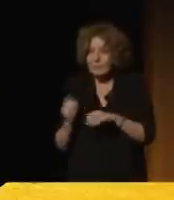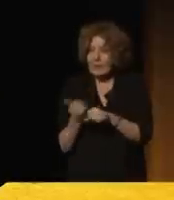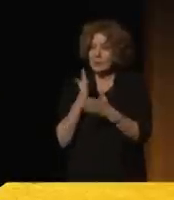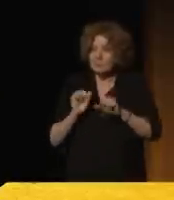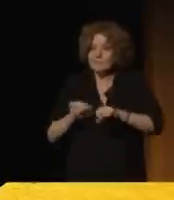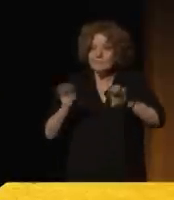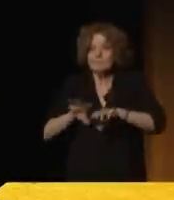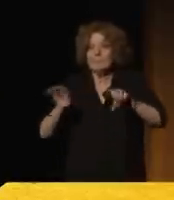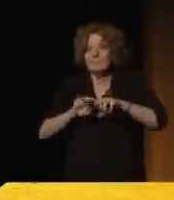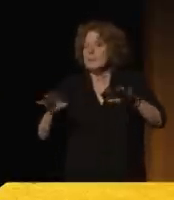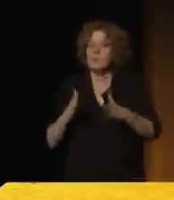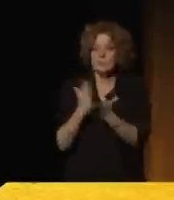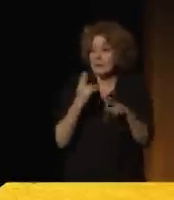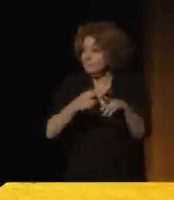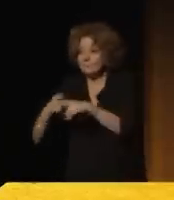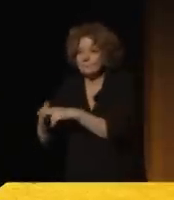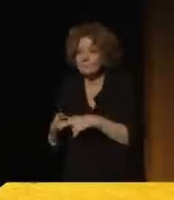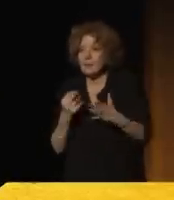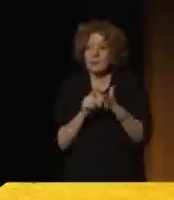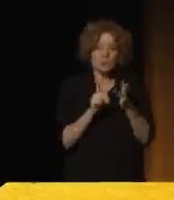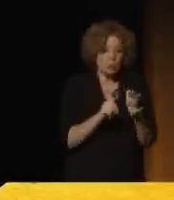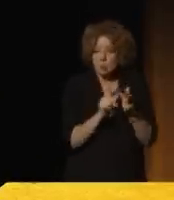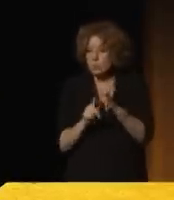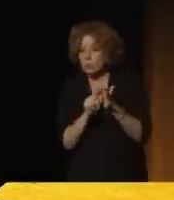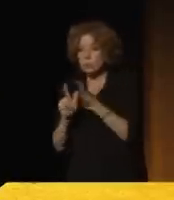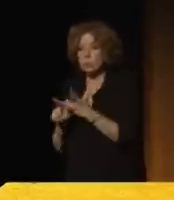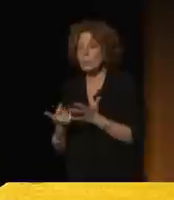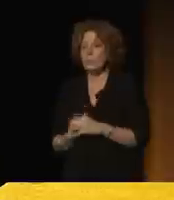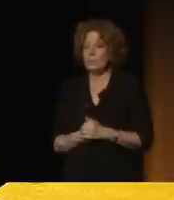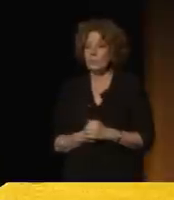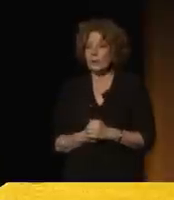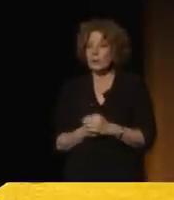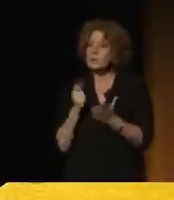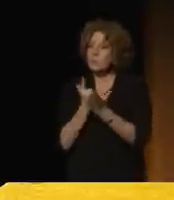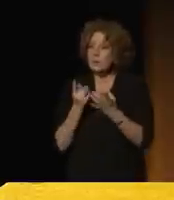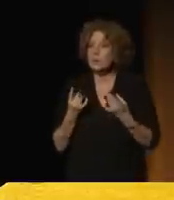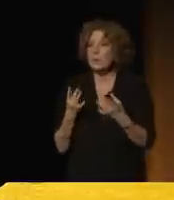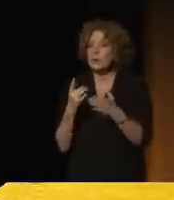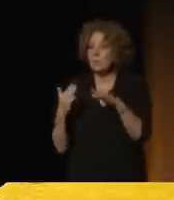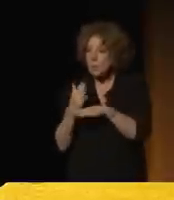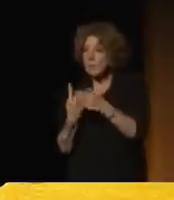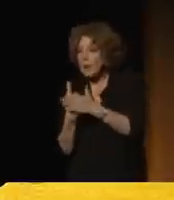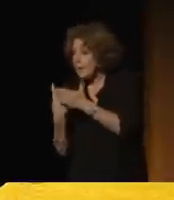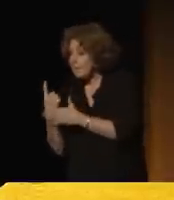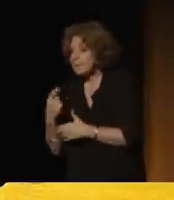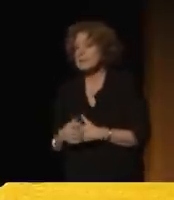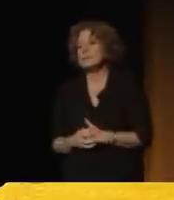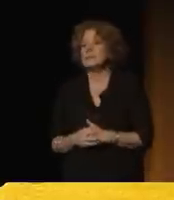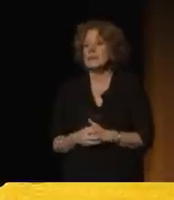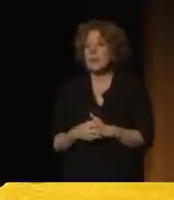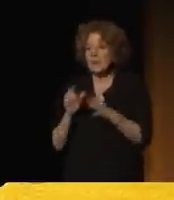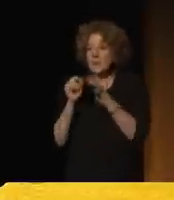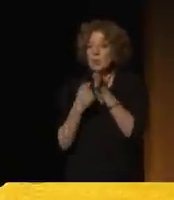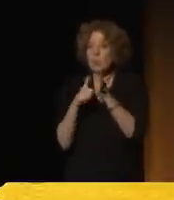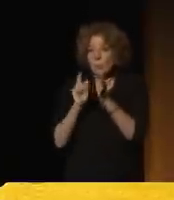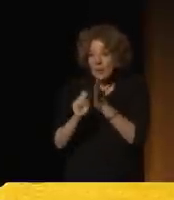of manic, right, get this done, and a lot of, you know, there's so much sort of preparation work that goes into these things, and you sort of pre-write